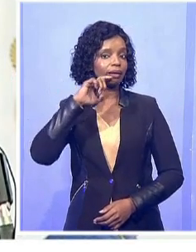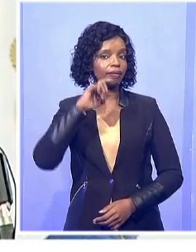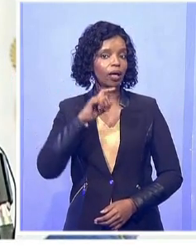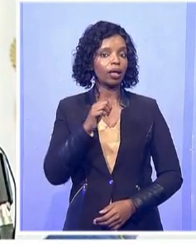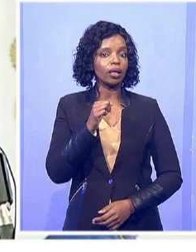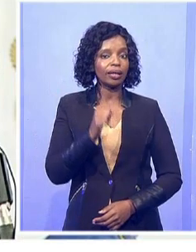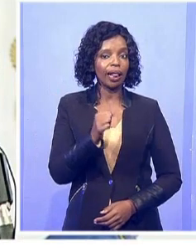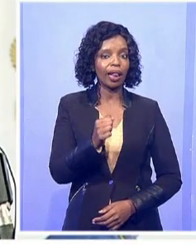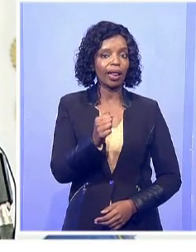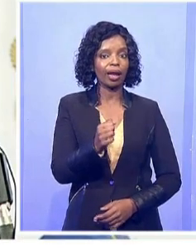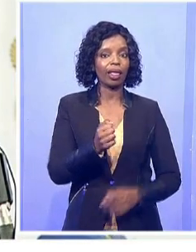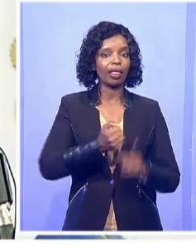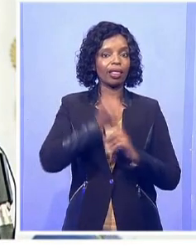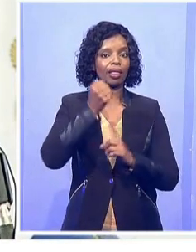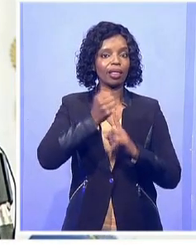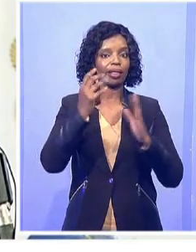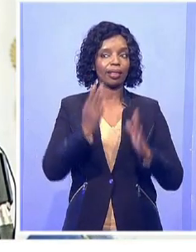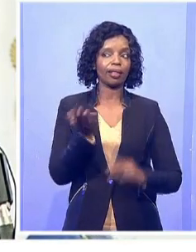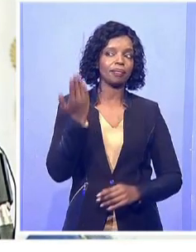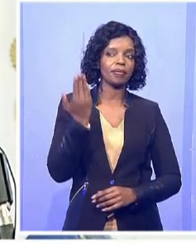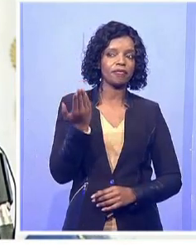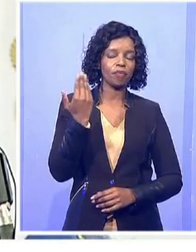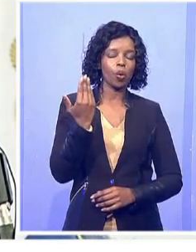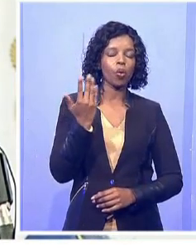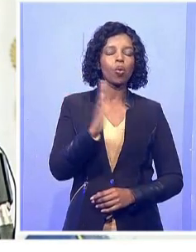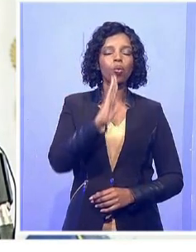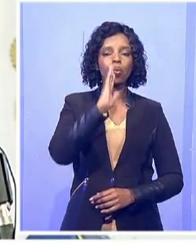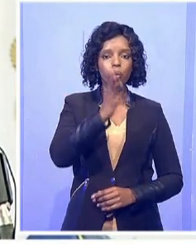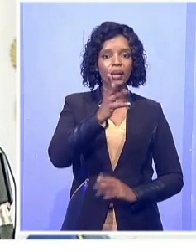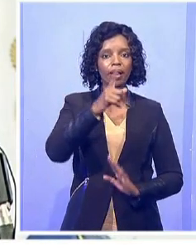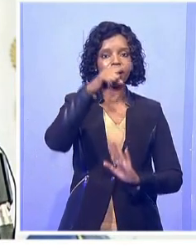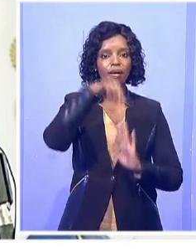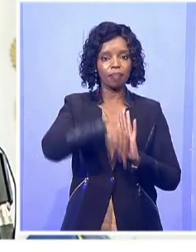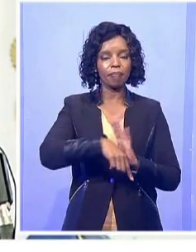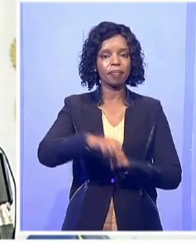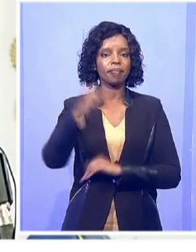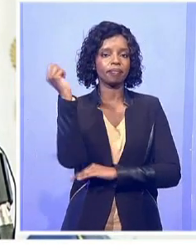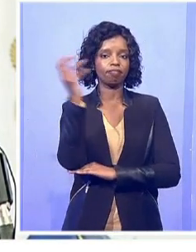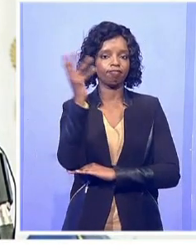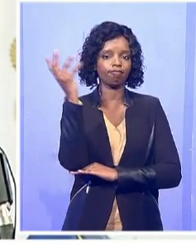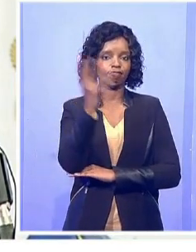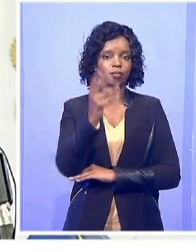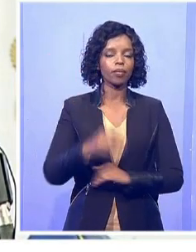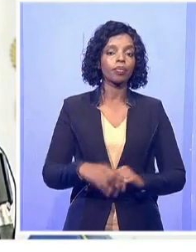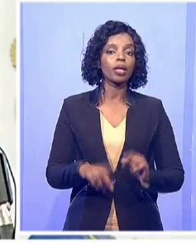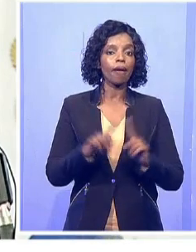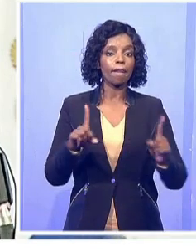But we have just spoken with the Premier that in all those work streams,